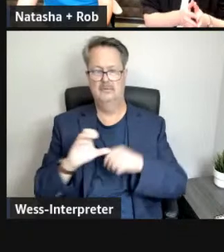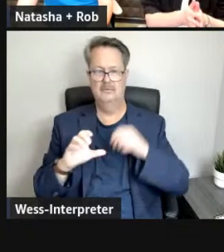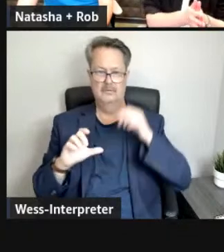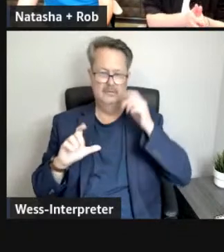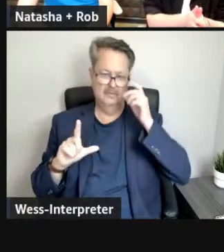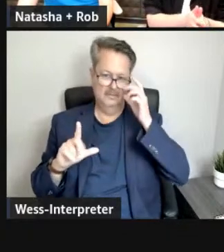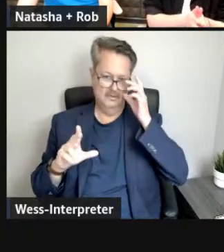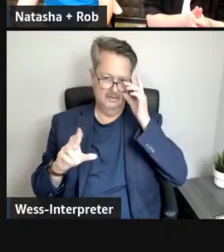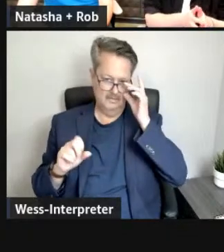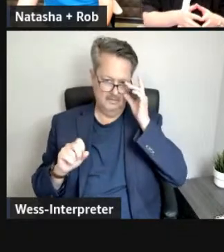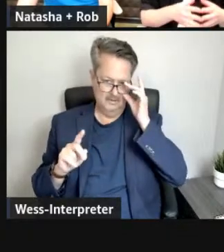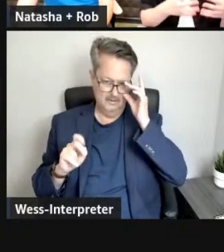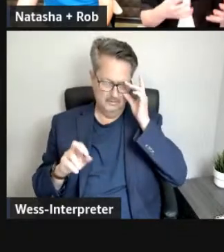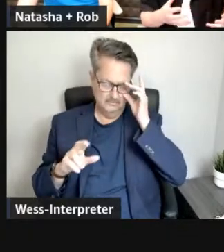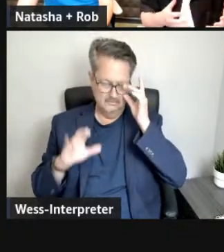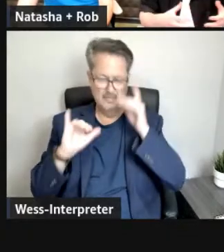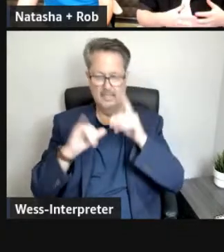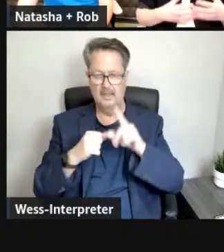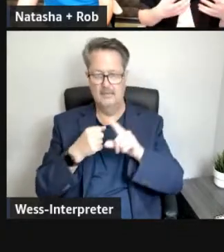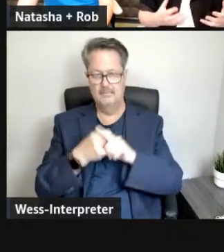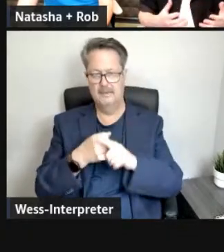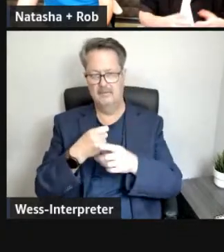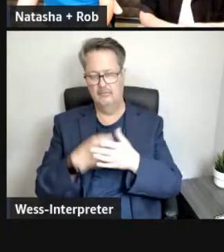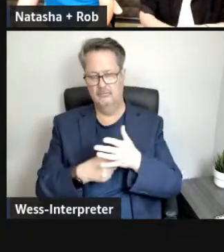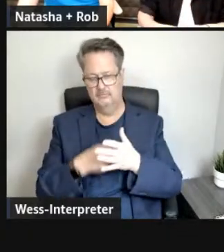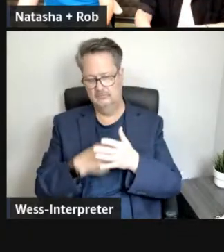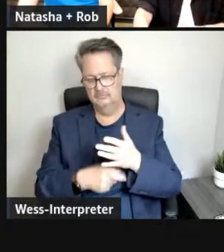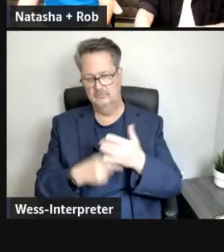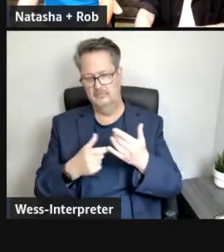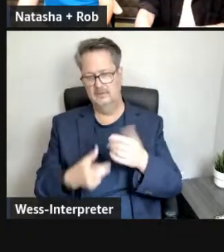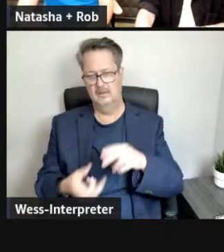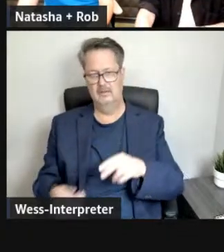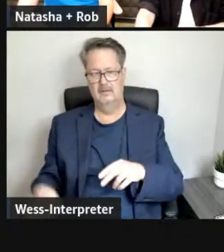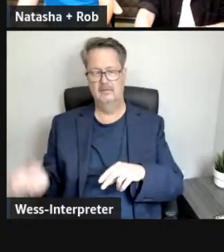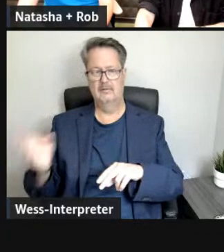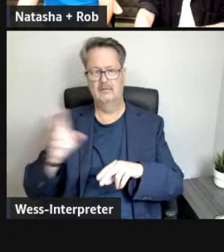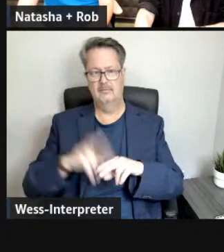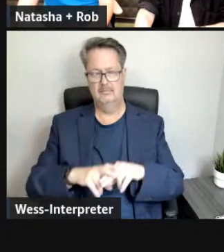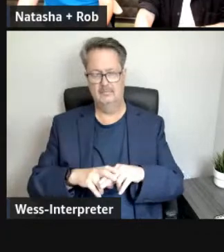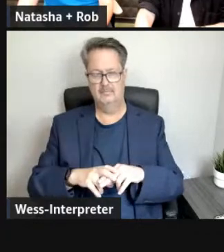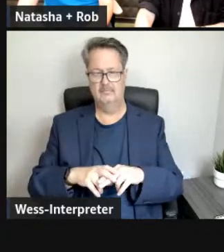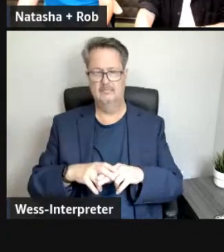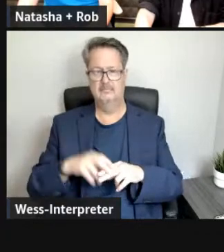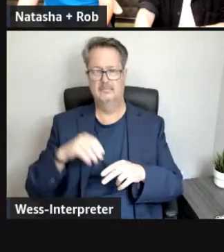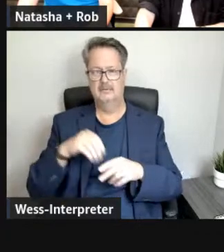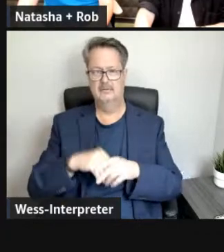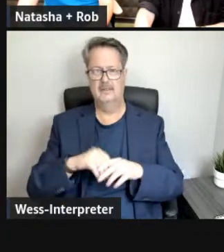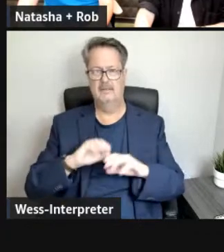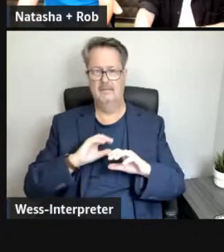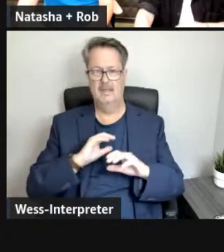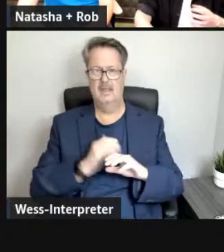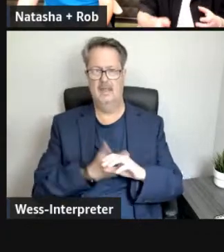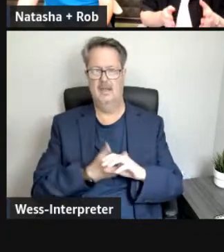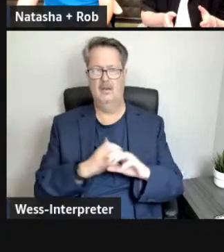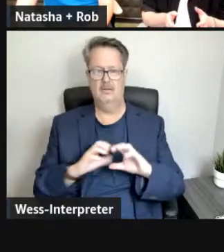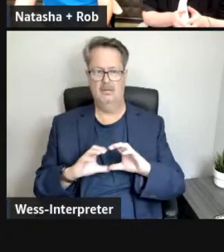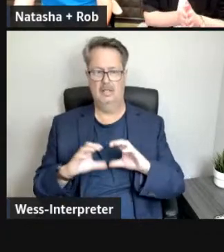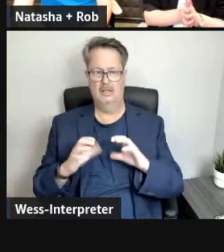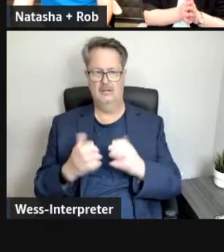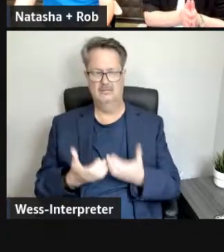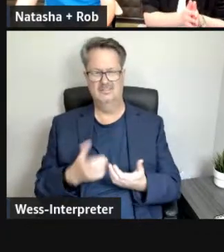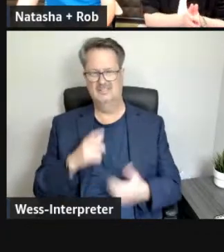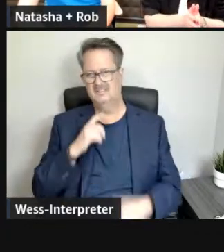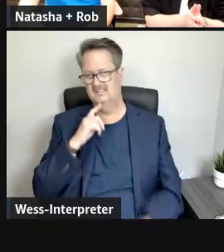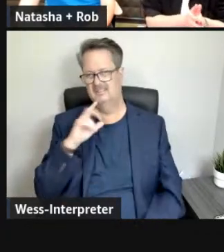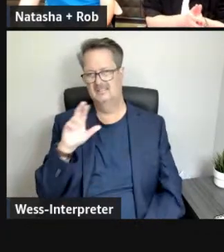impact on cost. We've now increased what we have in our cluster. it's really rare you'll get